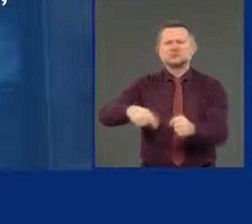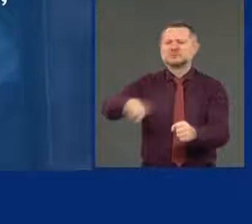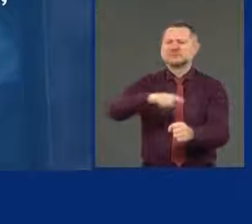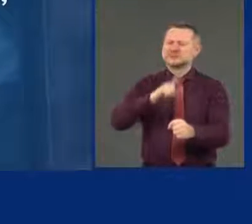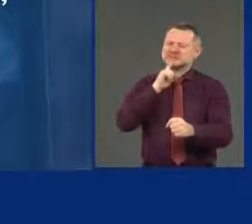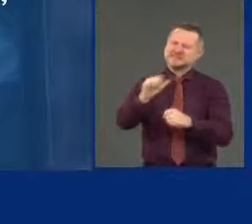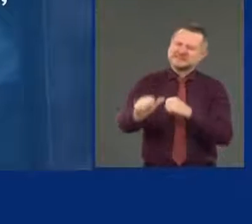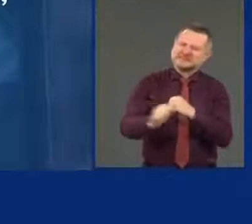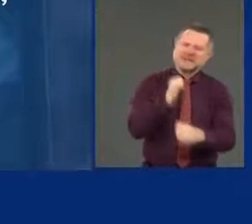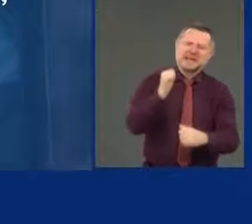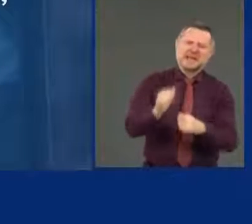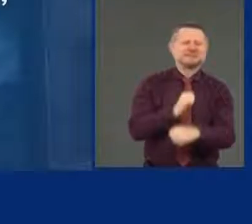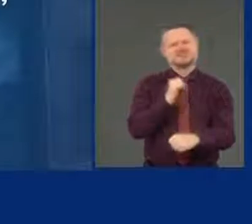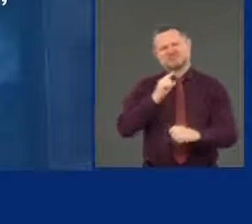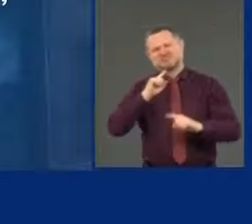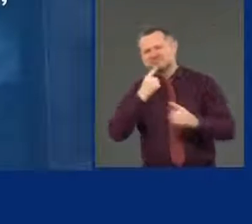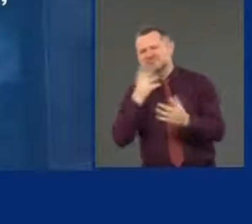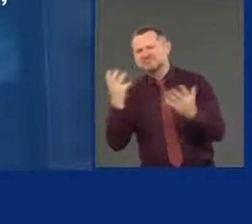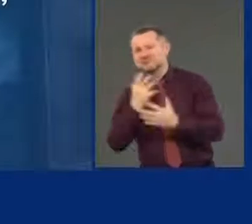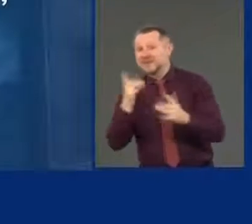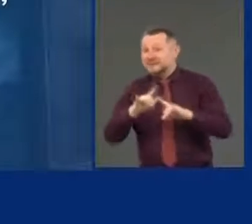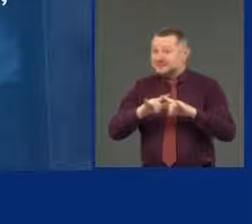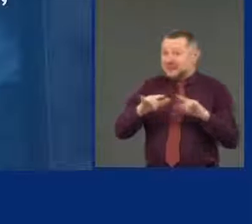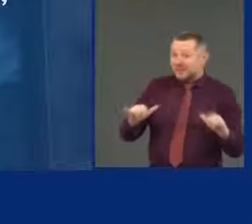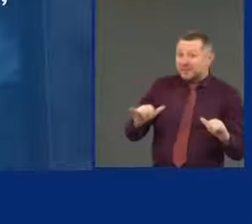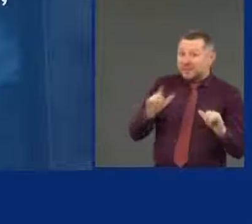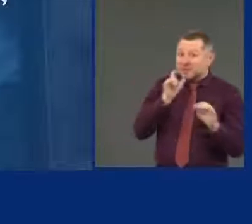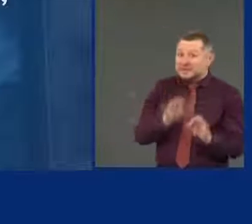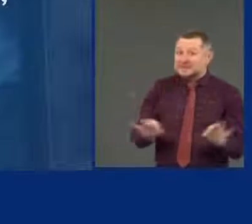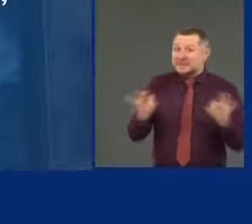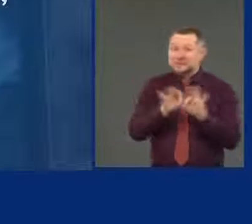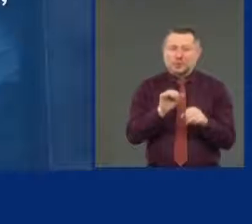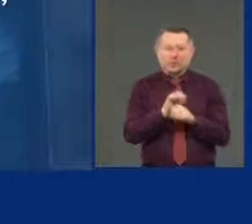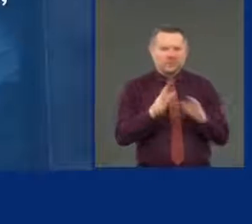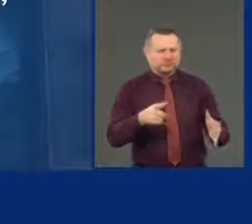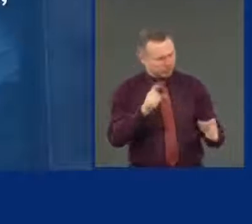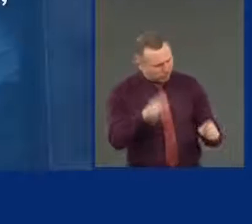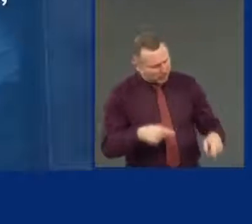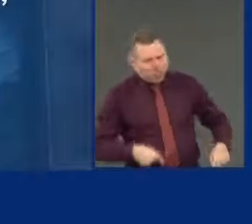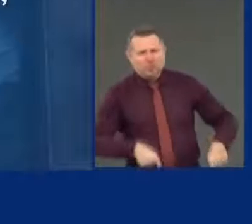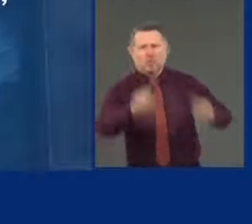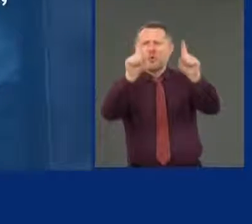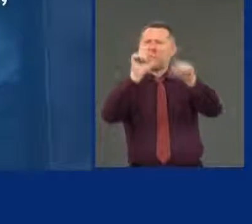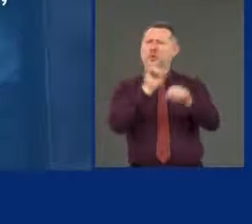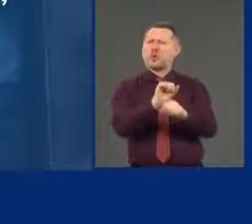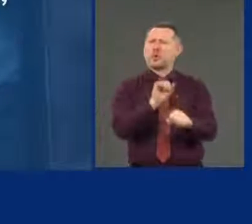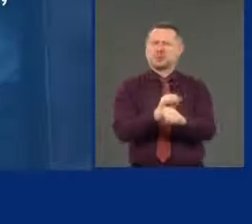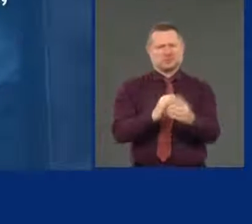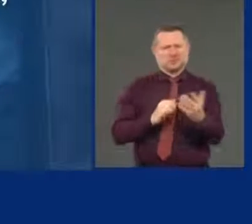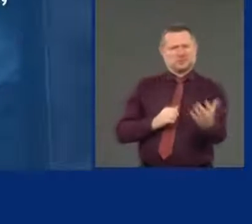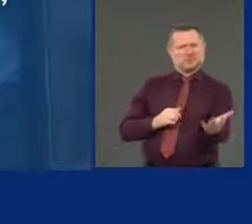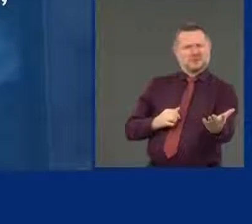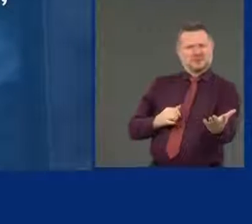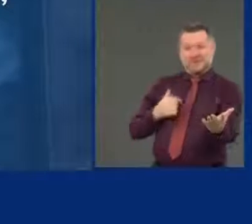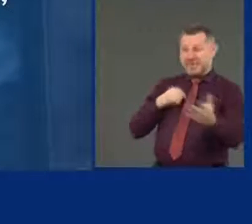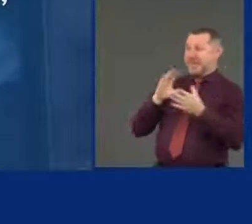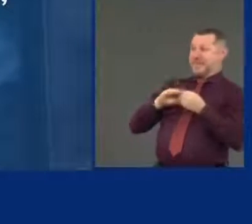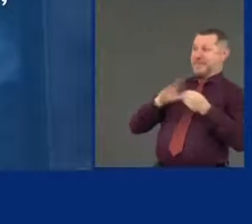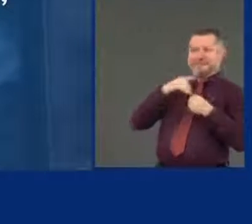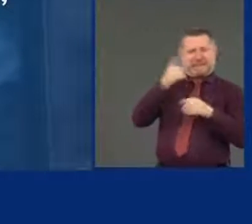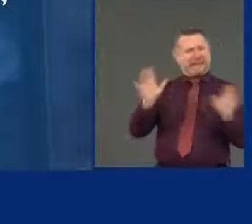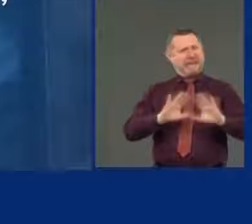and then in the same breath asking people to please show up tomorrow, having just explained how dangerous it